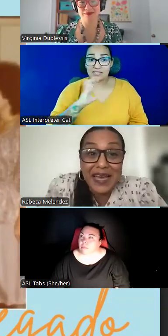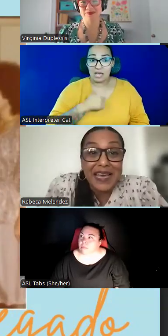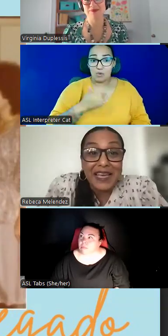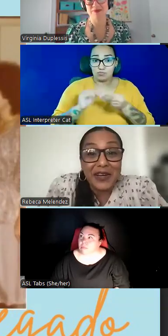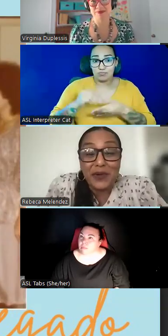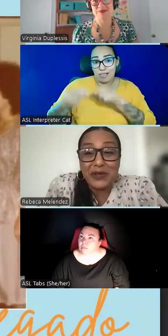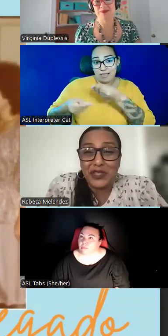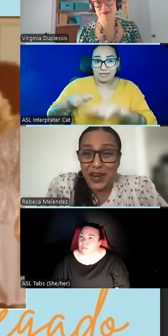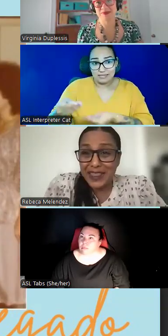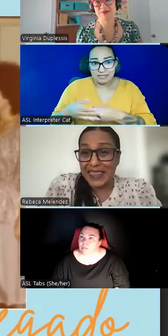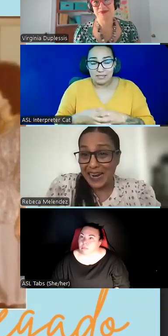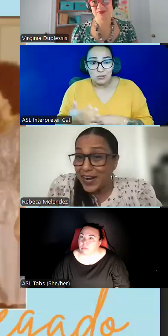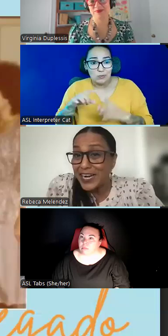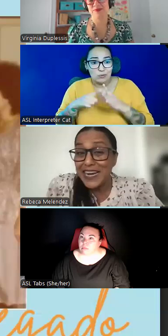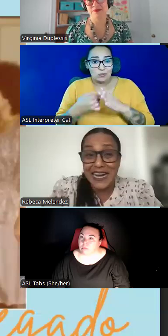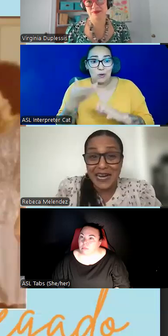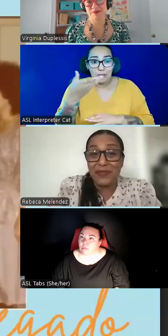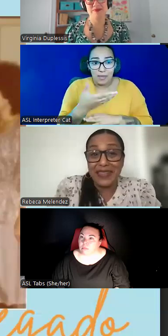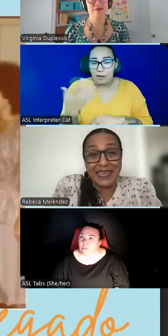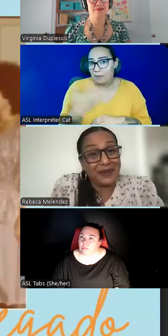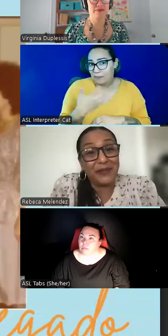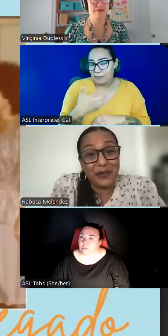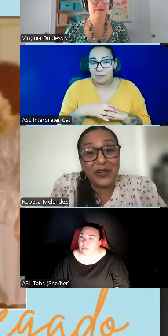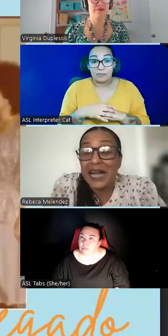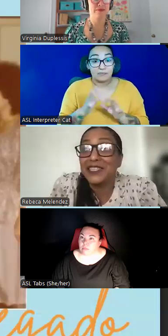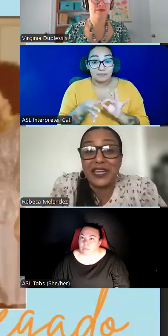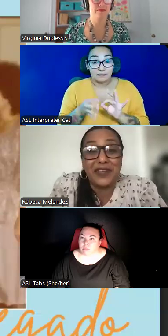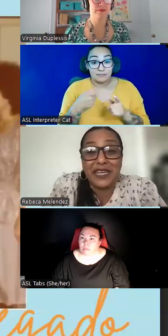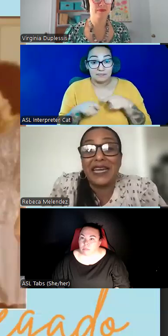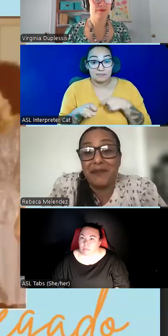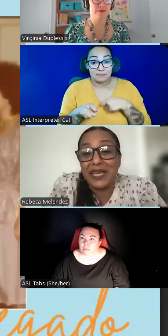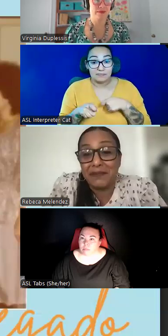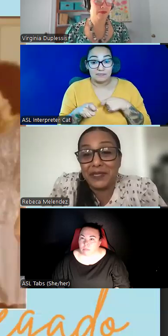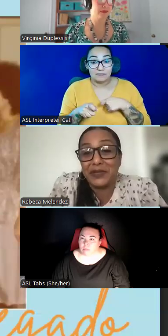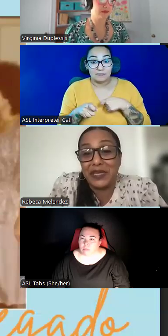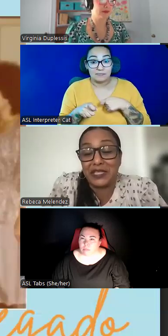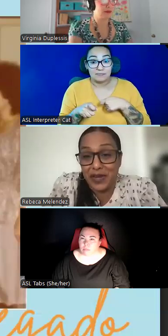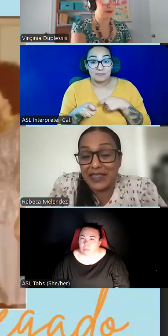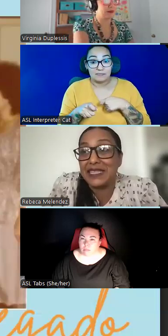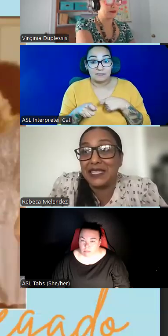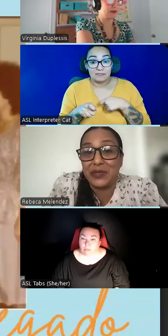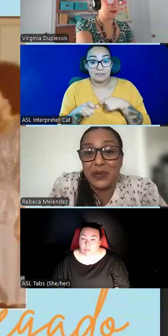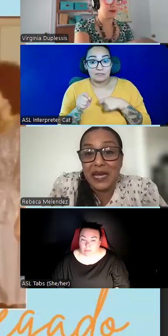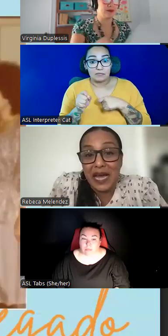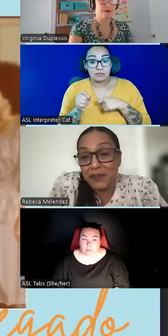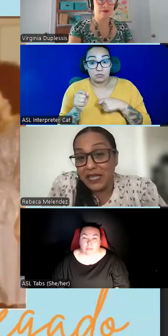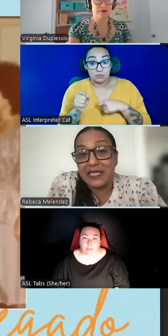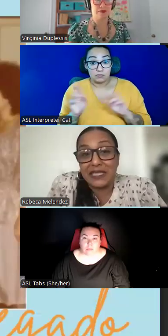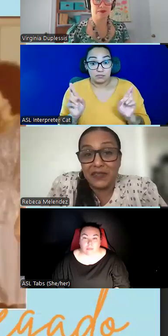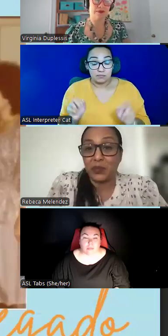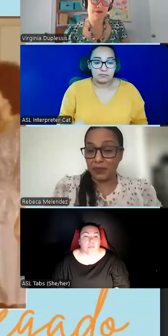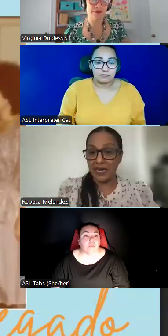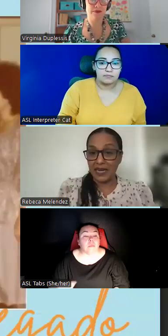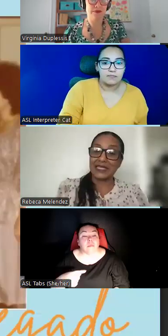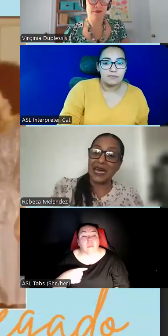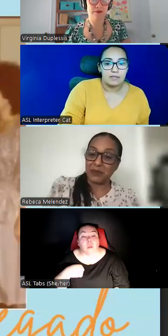so, when you start there, we're challenged every day to meet up to the strength and to the legacy